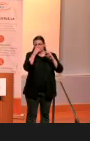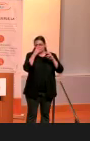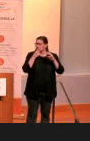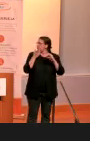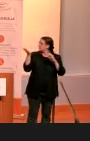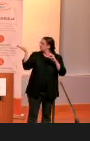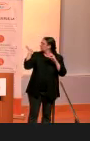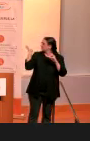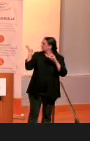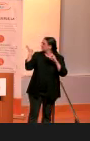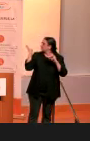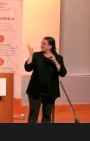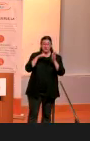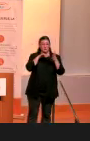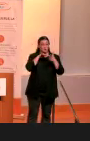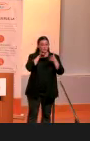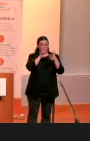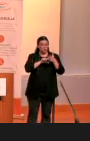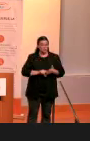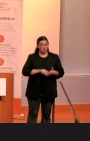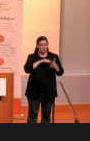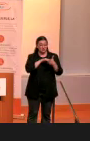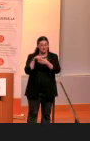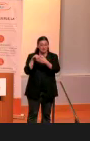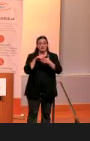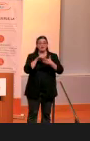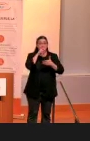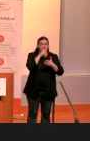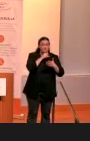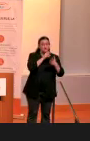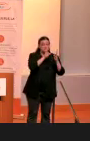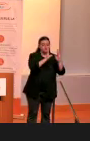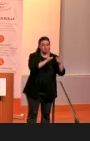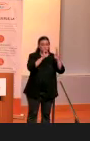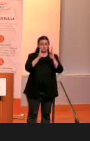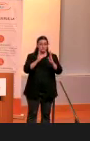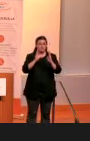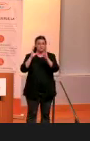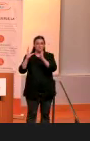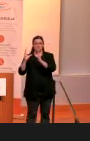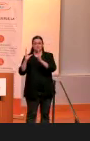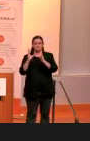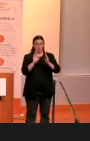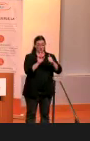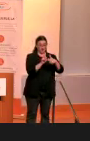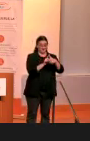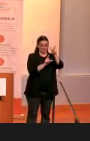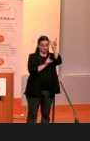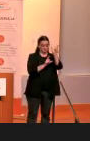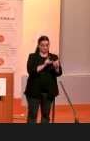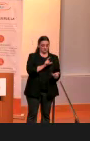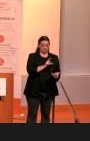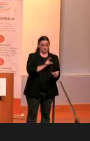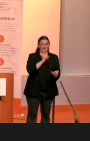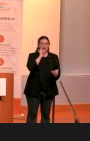was looked at in this study. So even, again, like very young patients, if you look in the first column over to the left, you